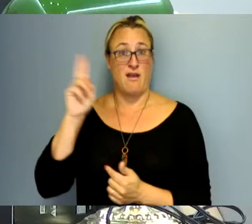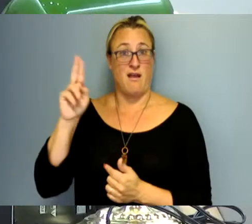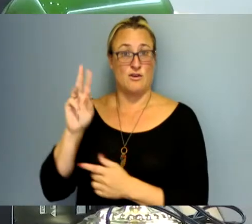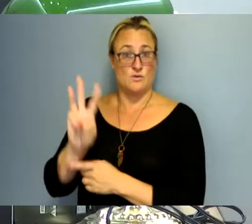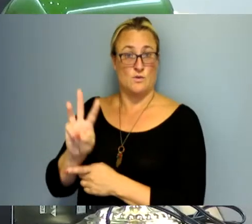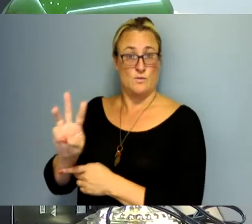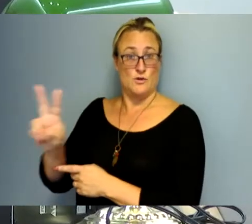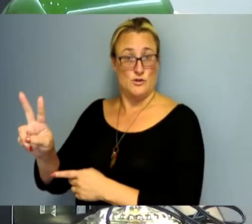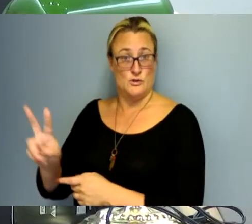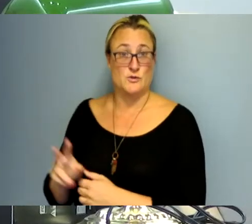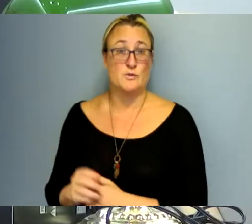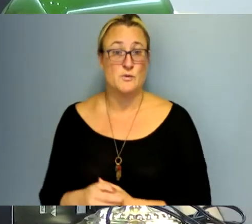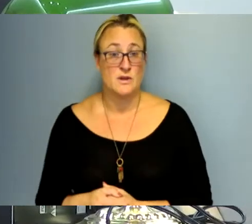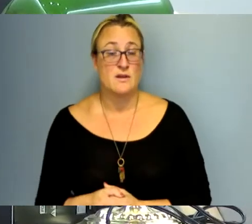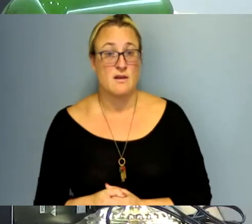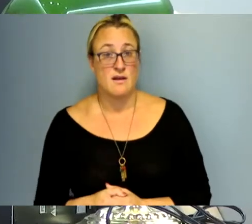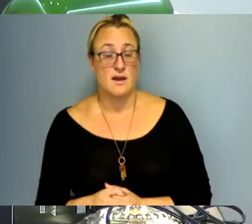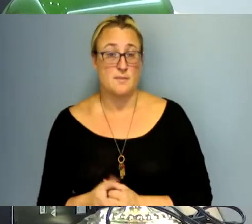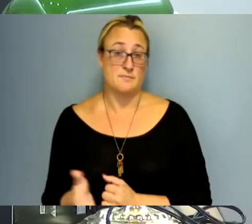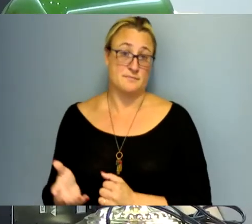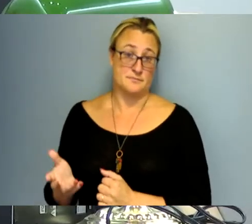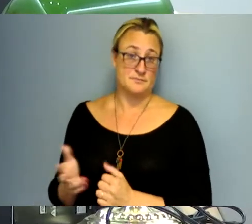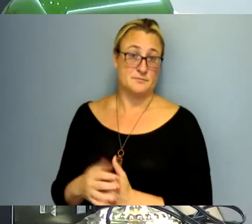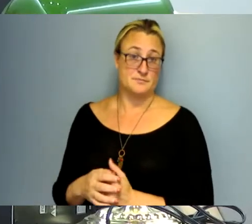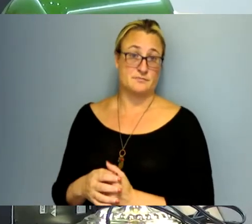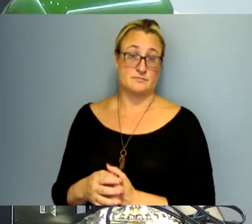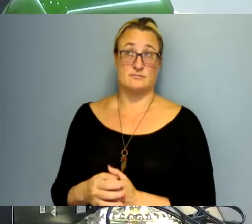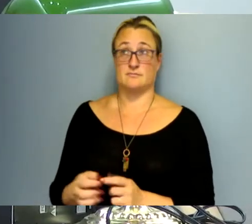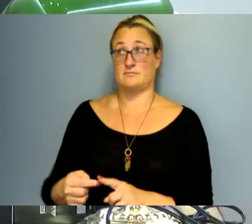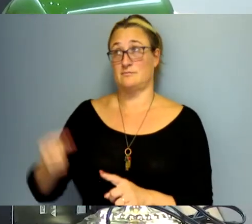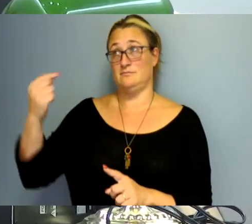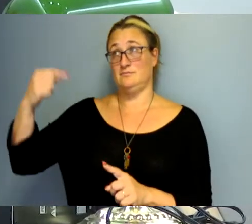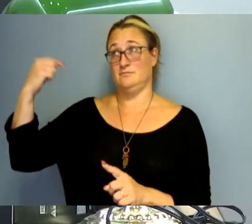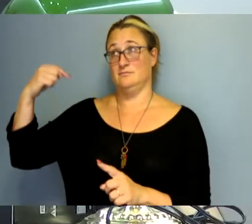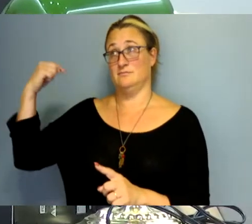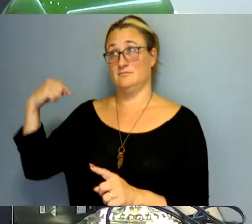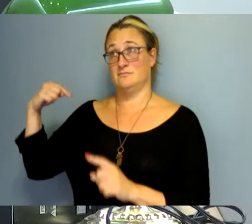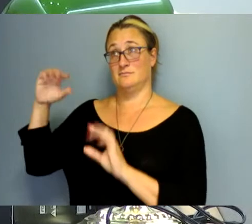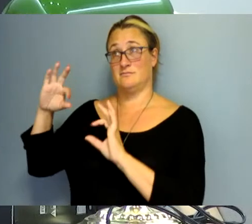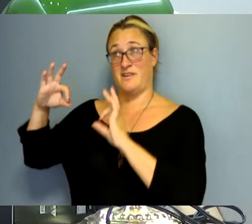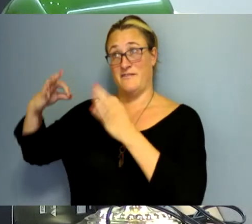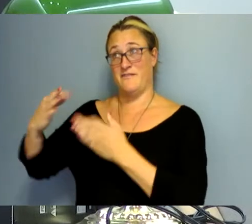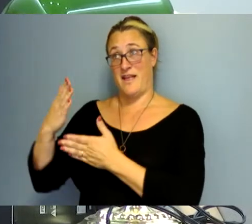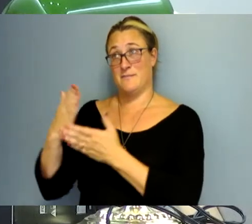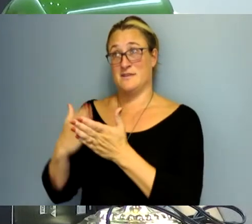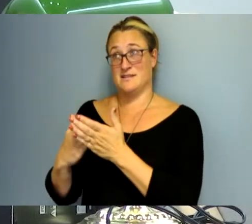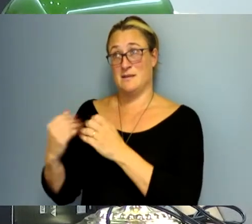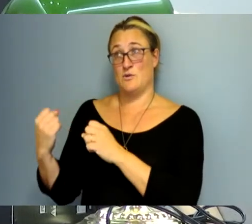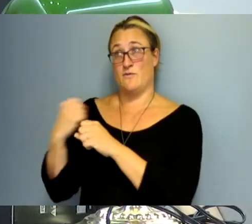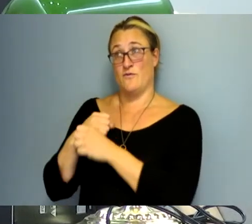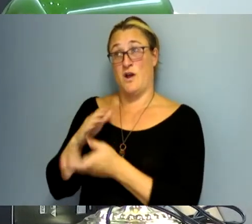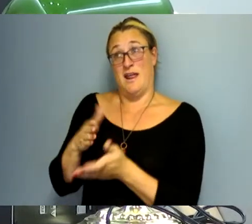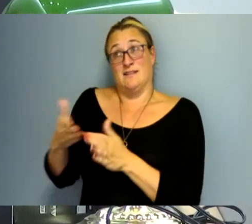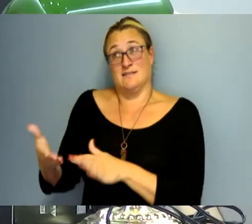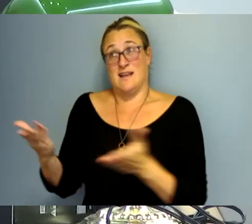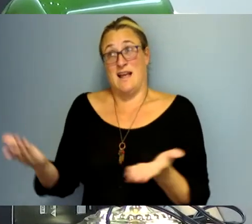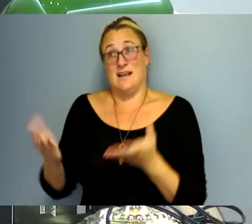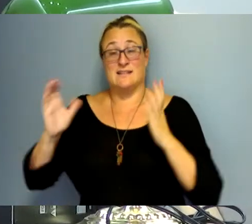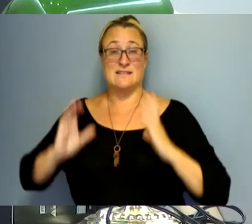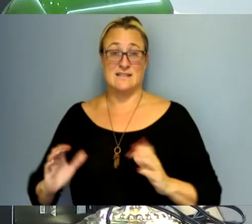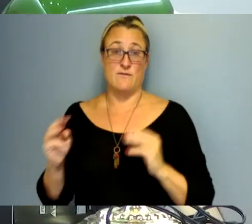II, and going back to relatives of mine who fought and died in the Civil War in this